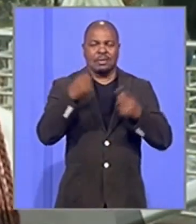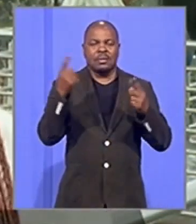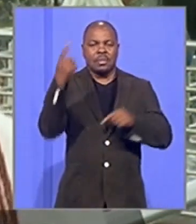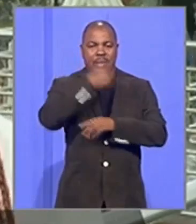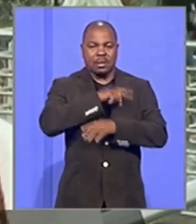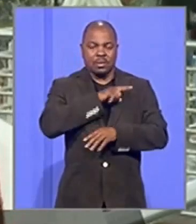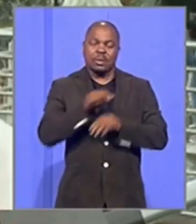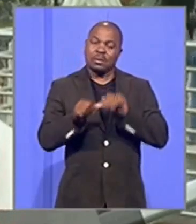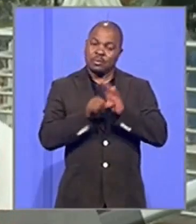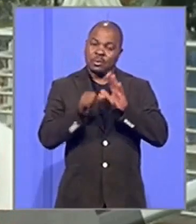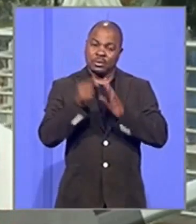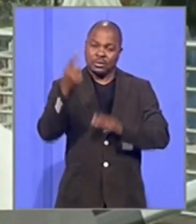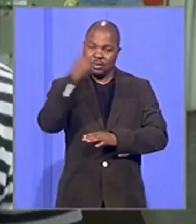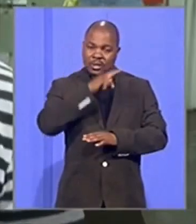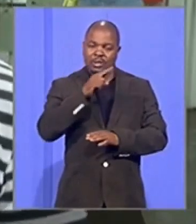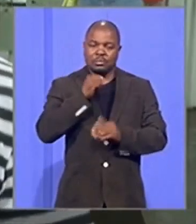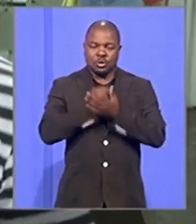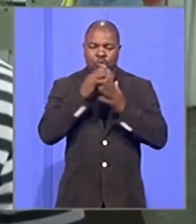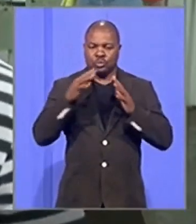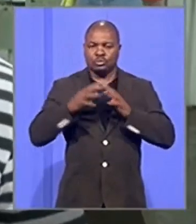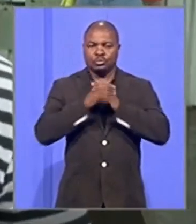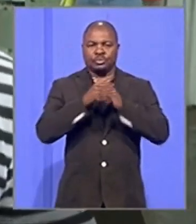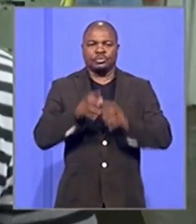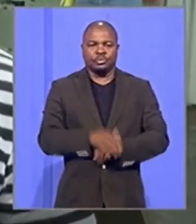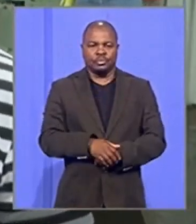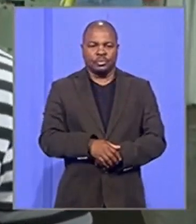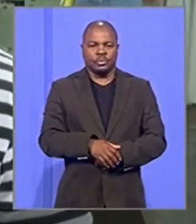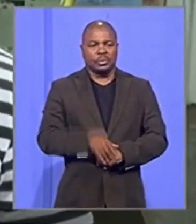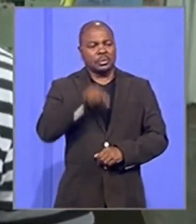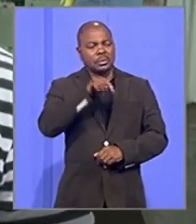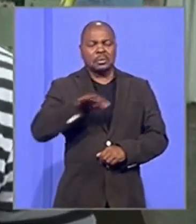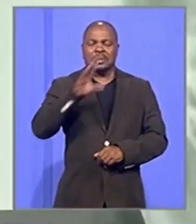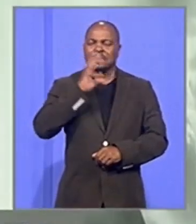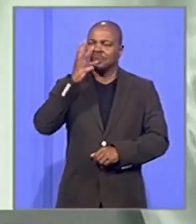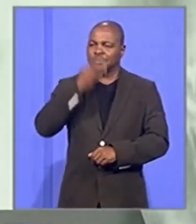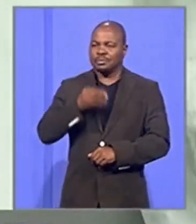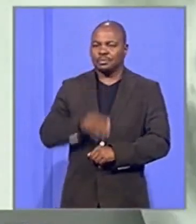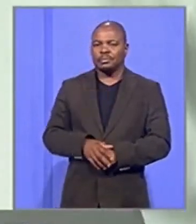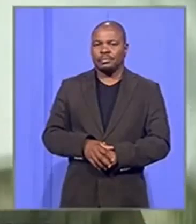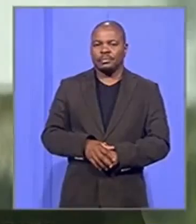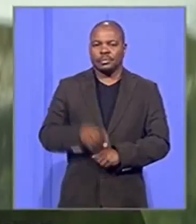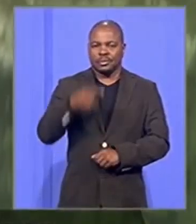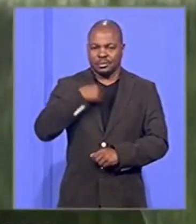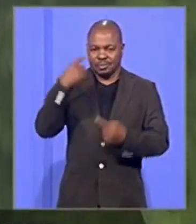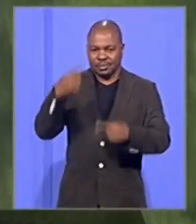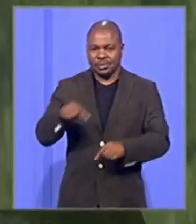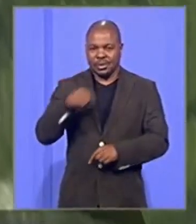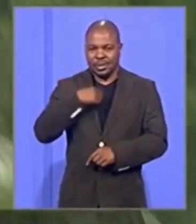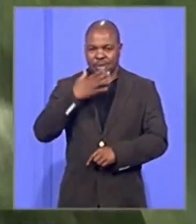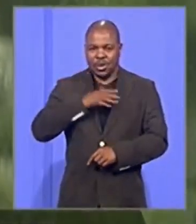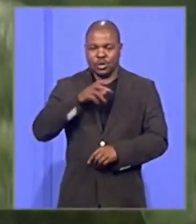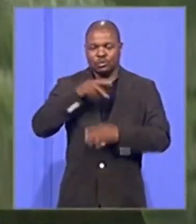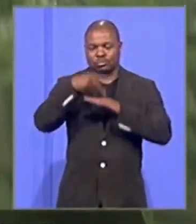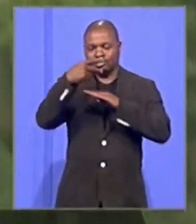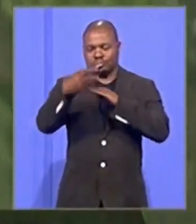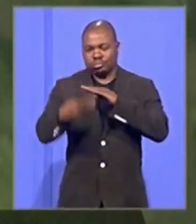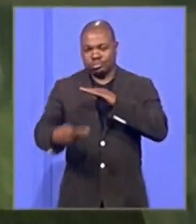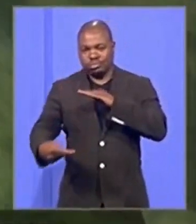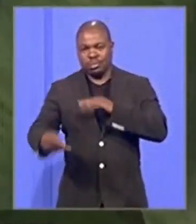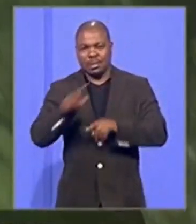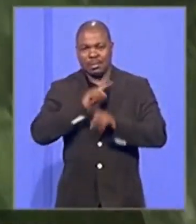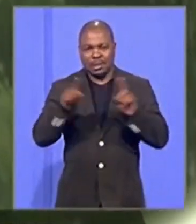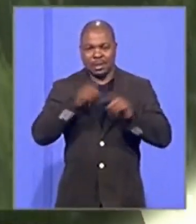to celebrate unity. Nature on its own is beautiful. So yeah, I wanted to do zip lining, but because